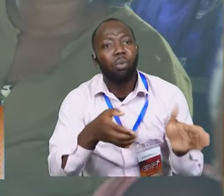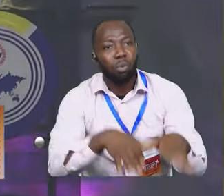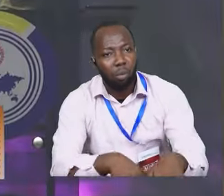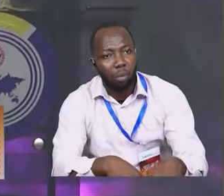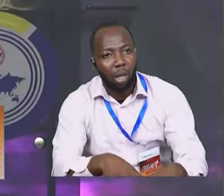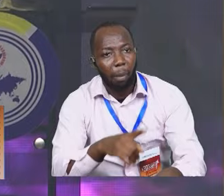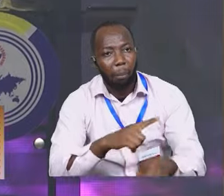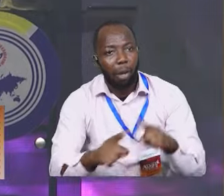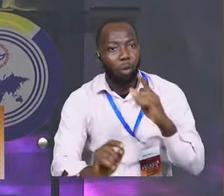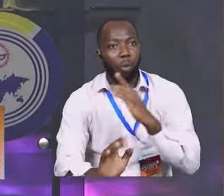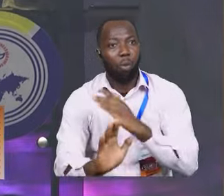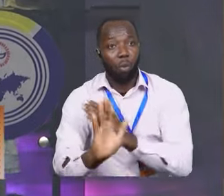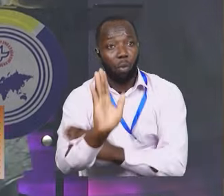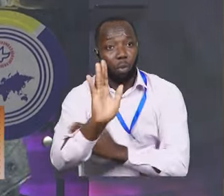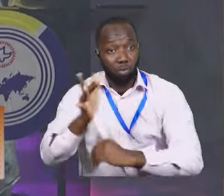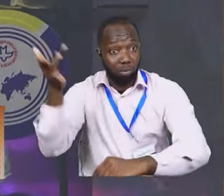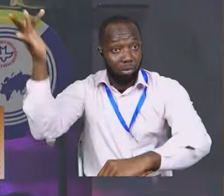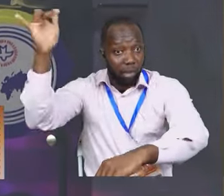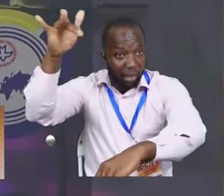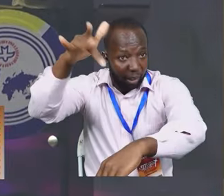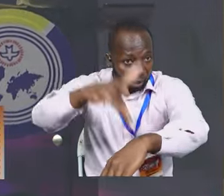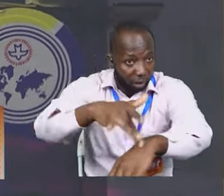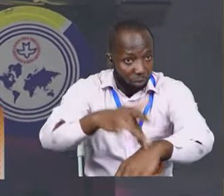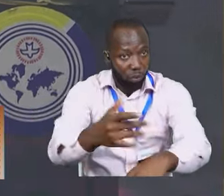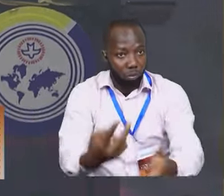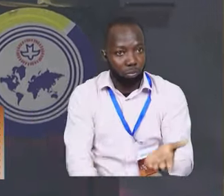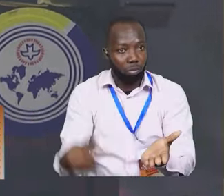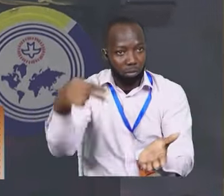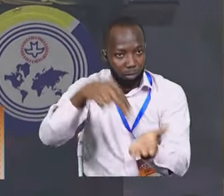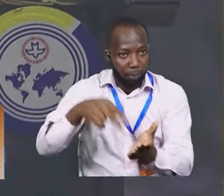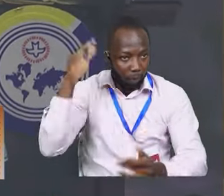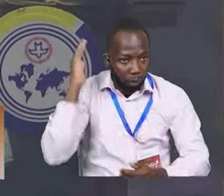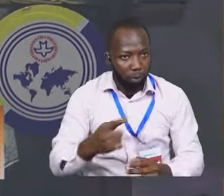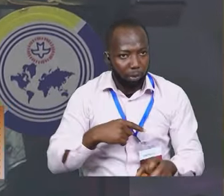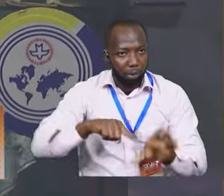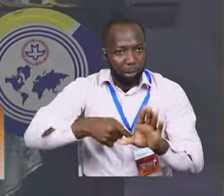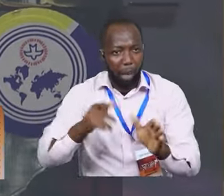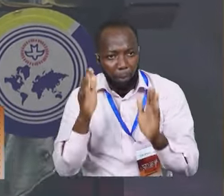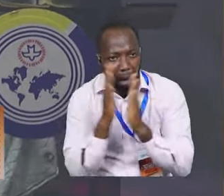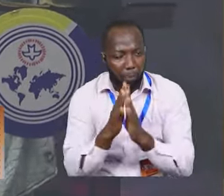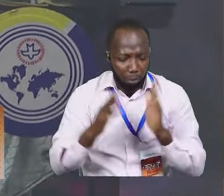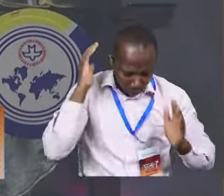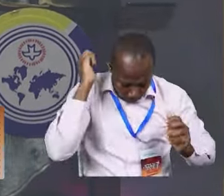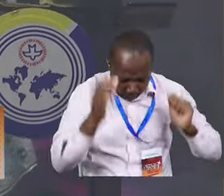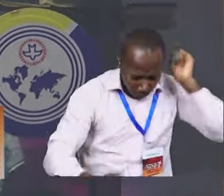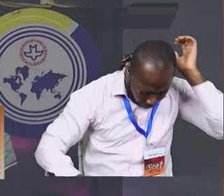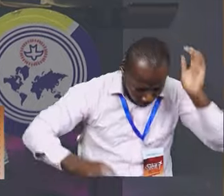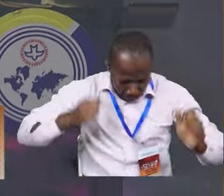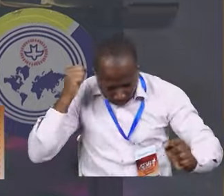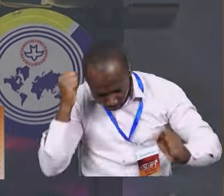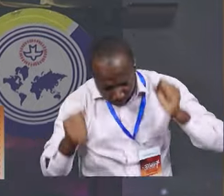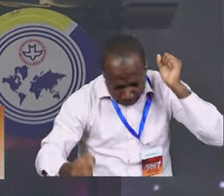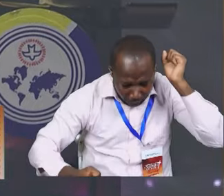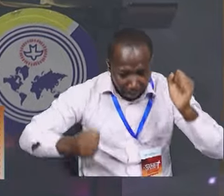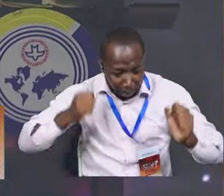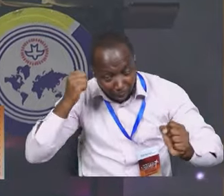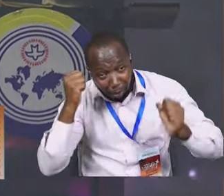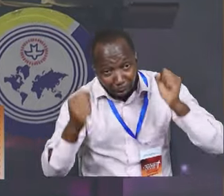dead, God can do. Yes, some Bible. We began praying. Yeah, Papa, yes, right.